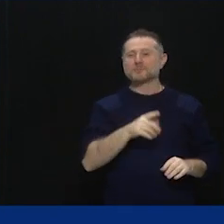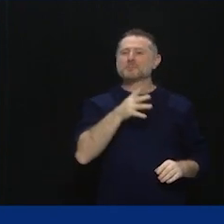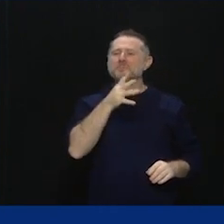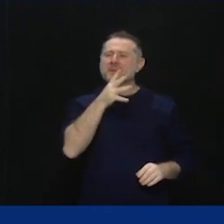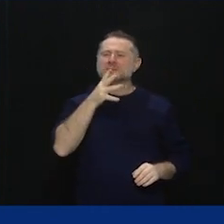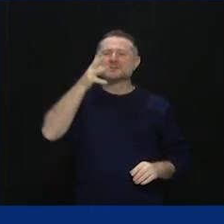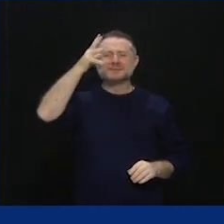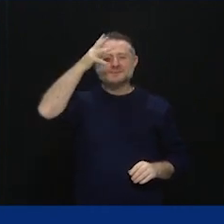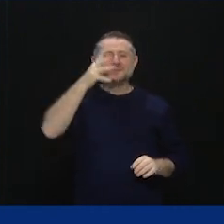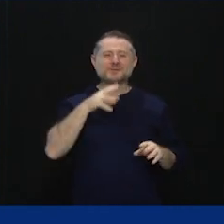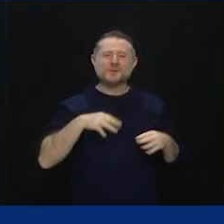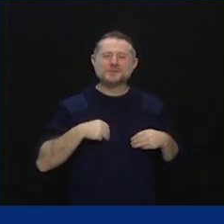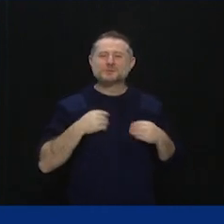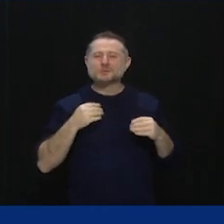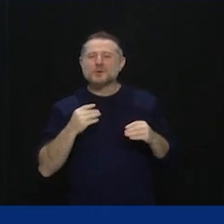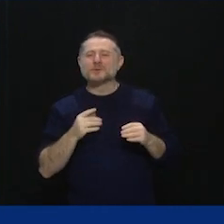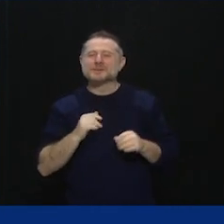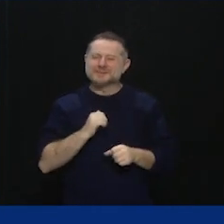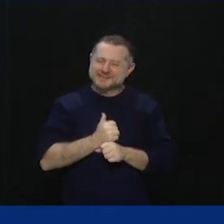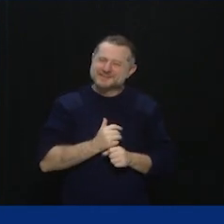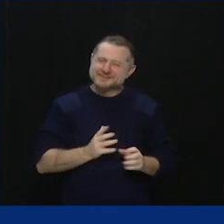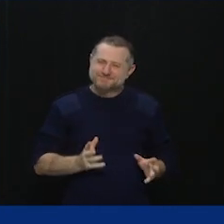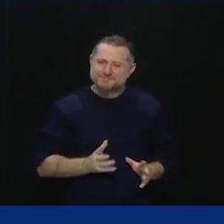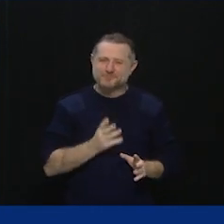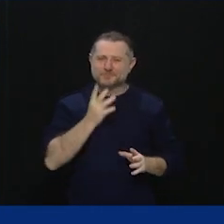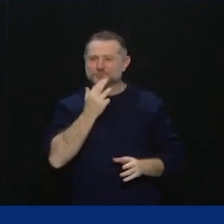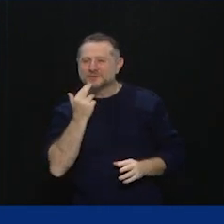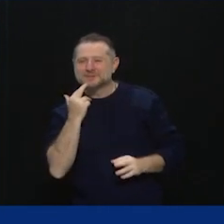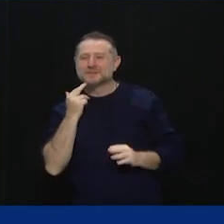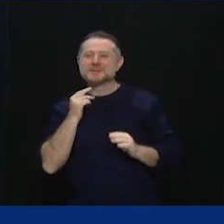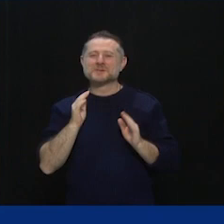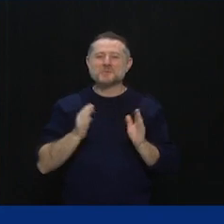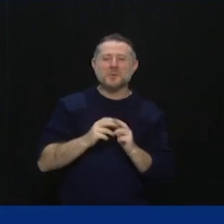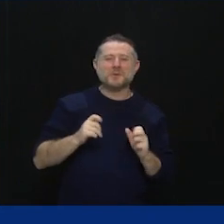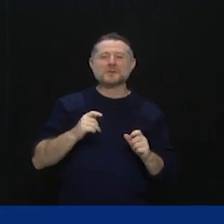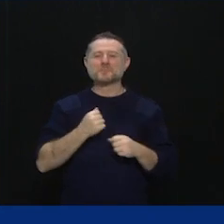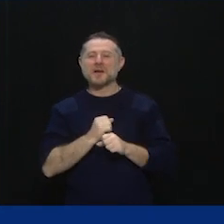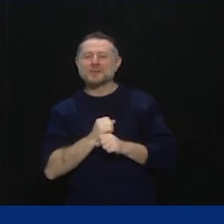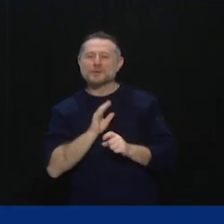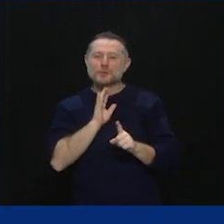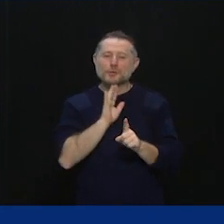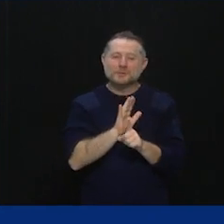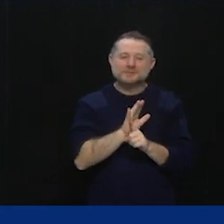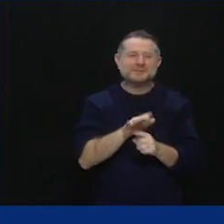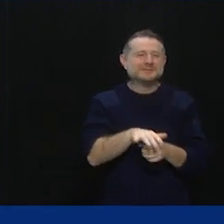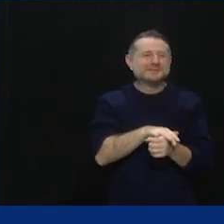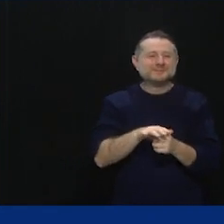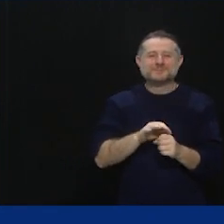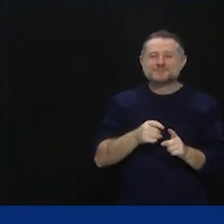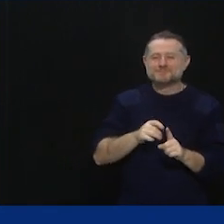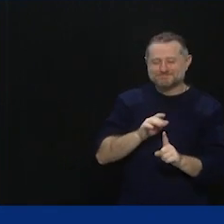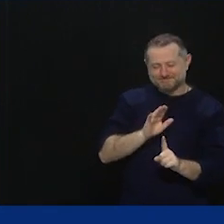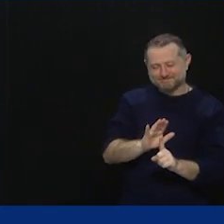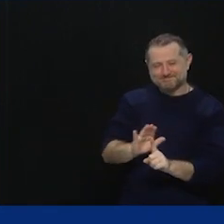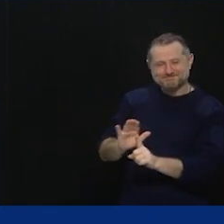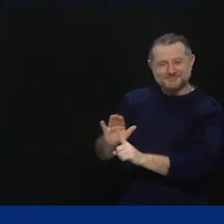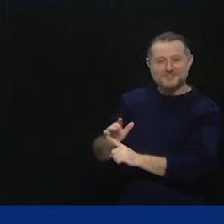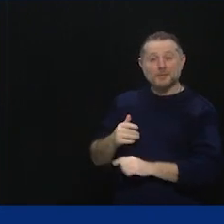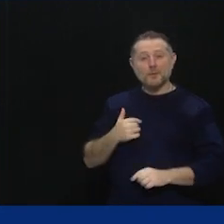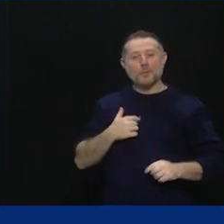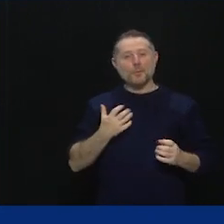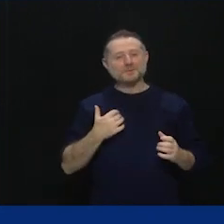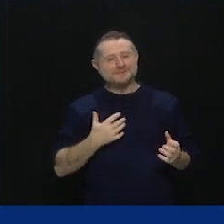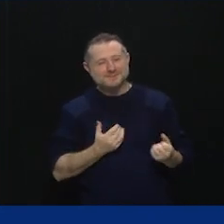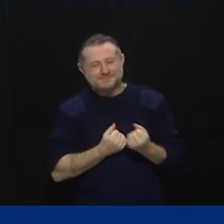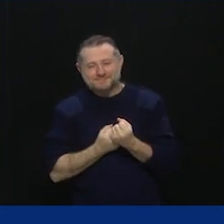us unique. And I want to continue to support projects like this. And I'll continue supporting the infrastructure projects to bring Long Islanders in